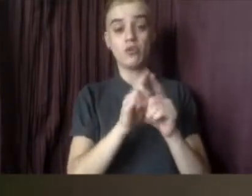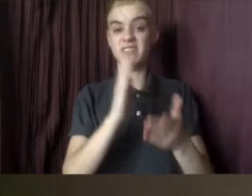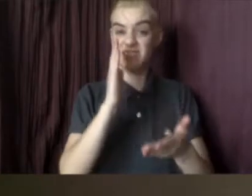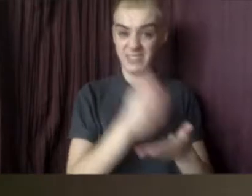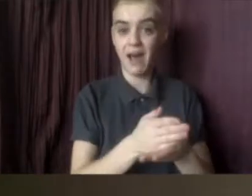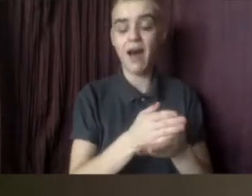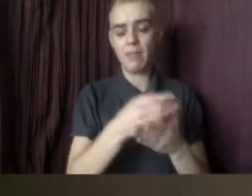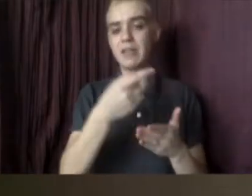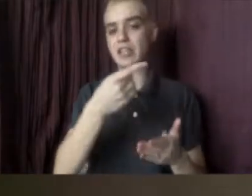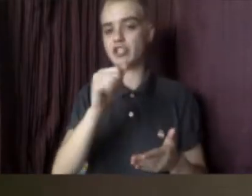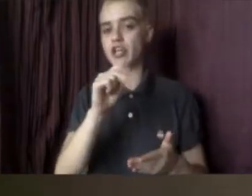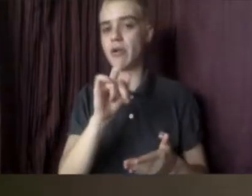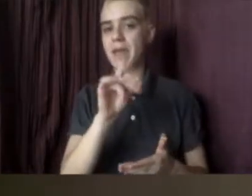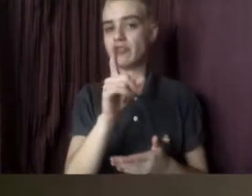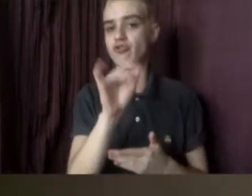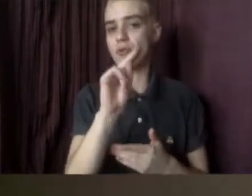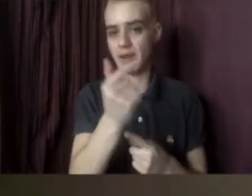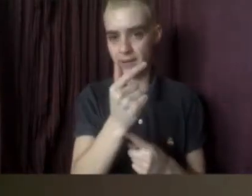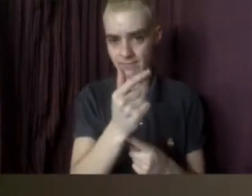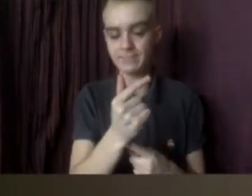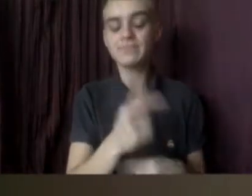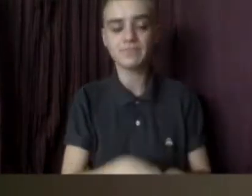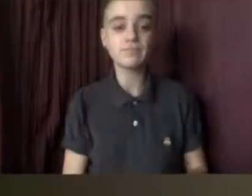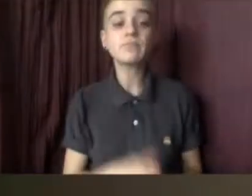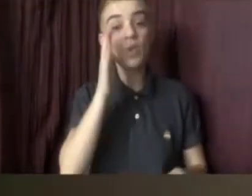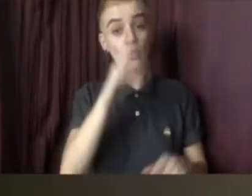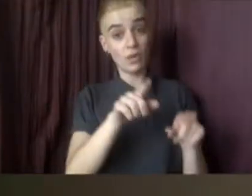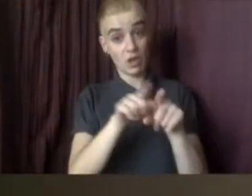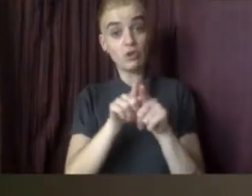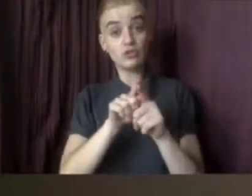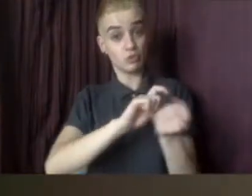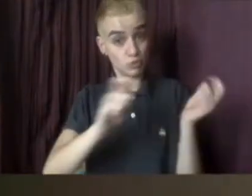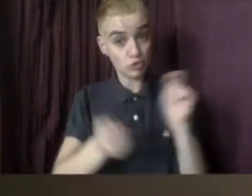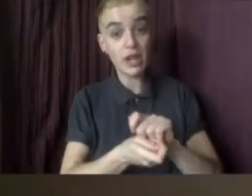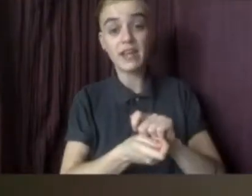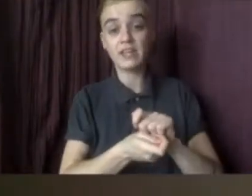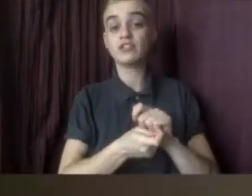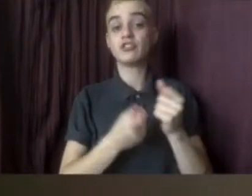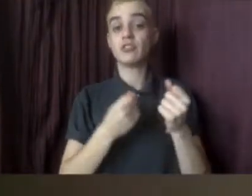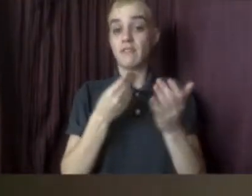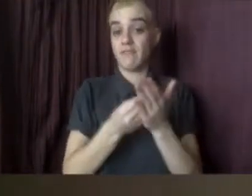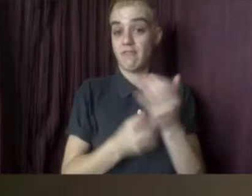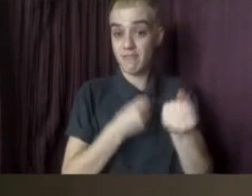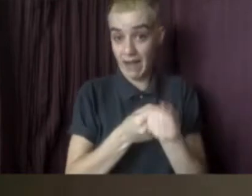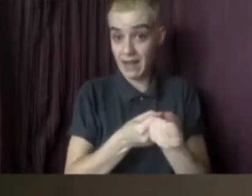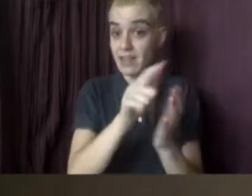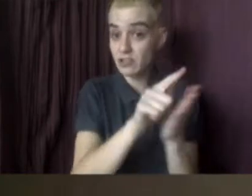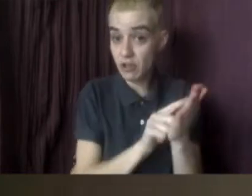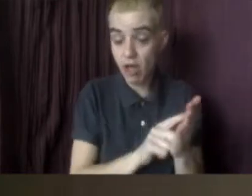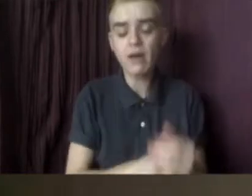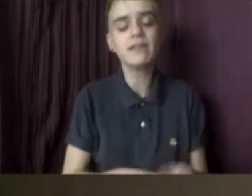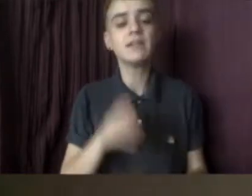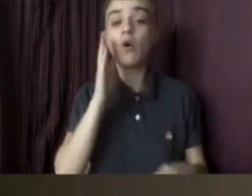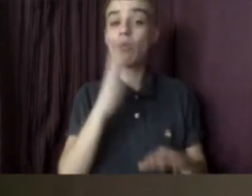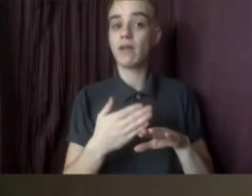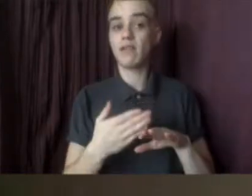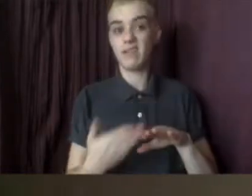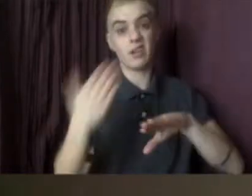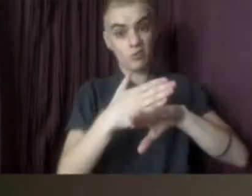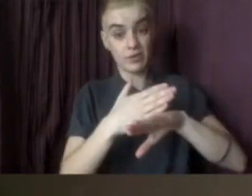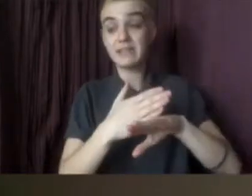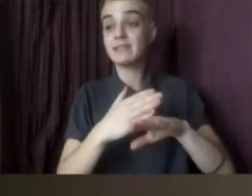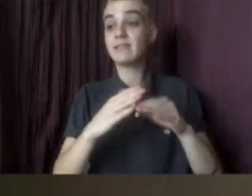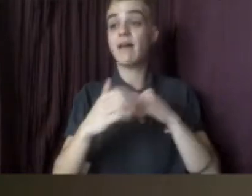rules. Like when I say comprehensive, I mean this is the ACA of democracy reforms. And